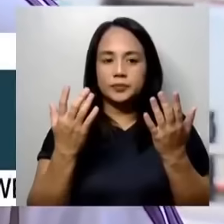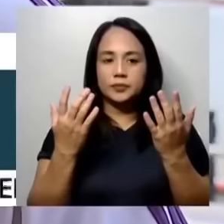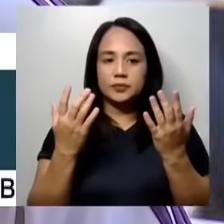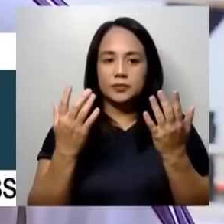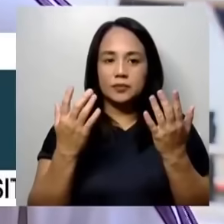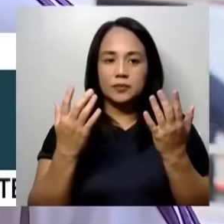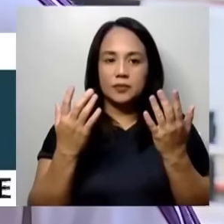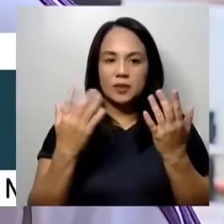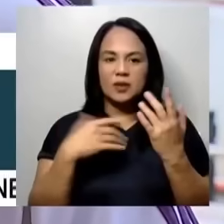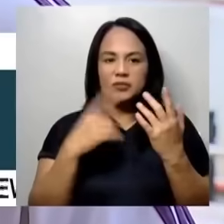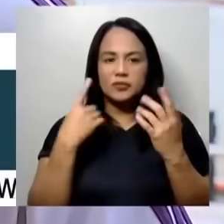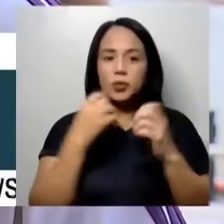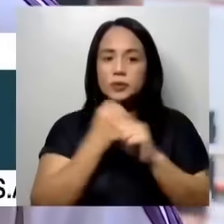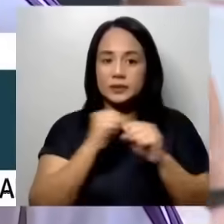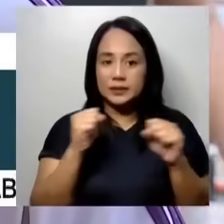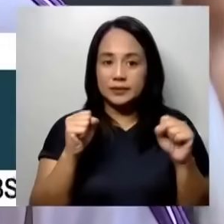safety